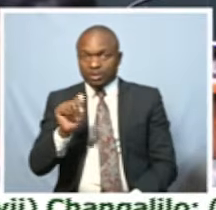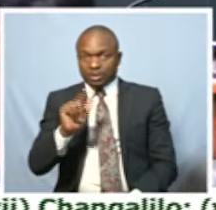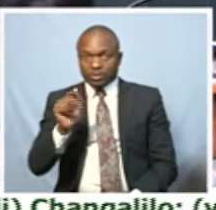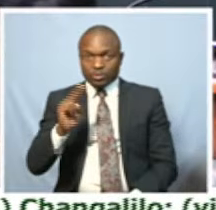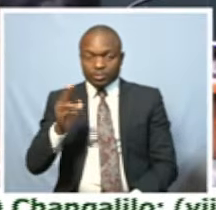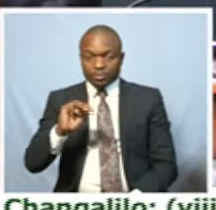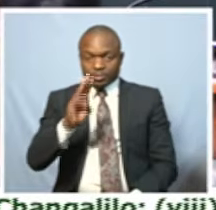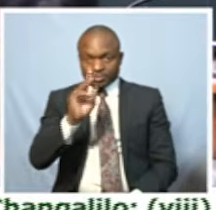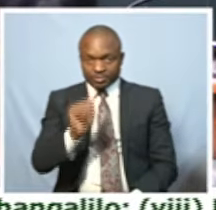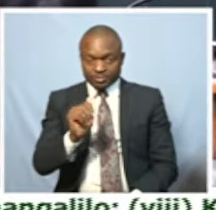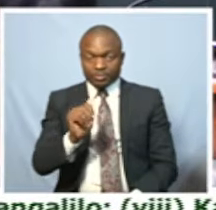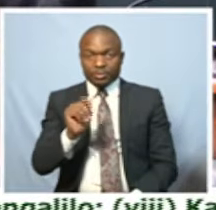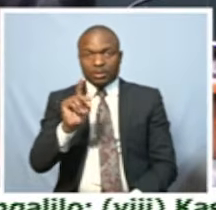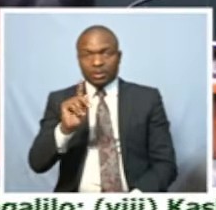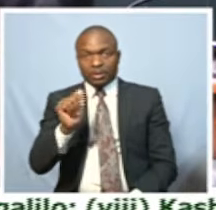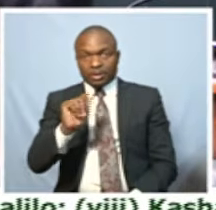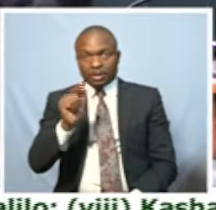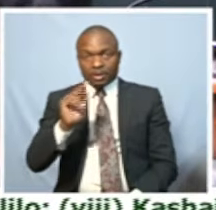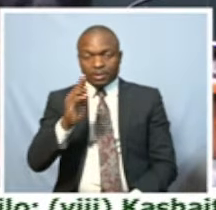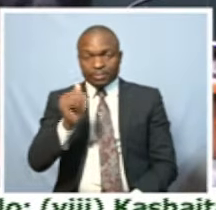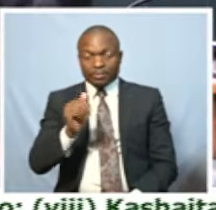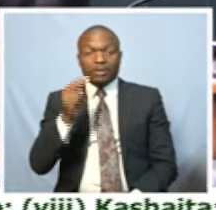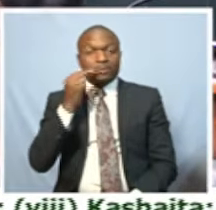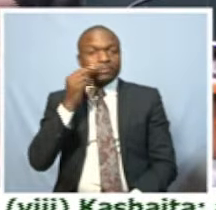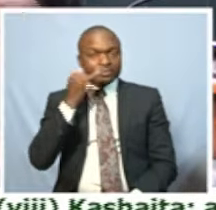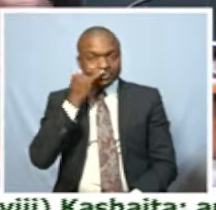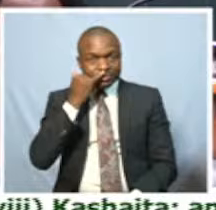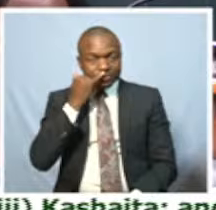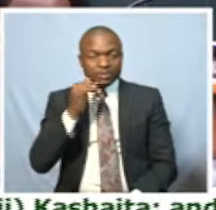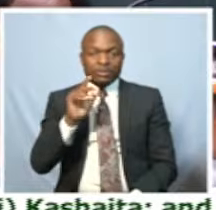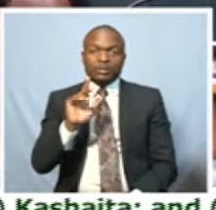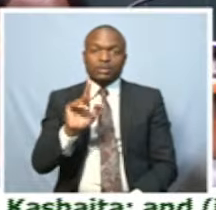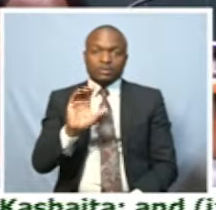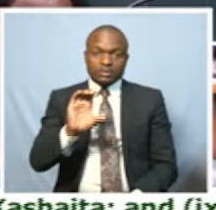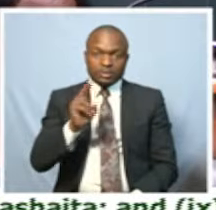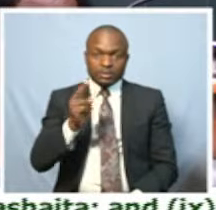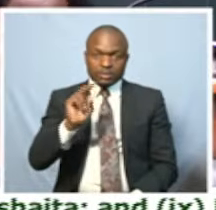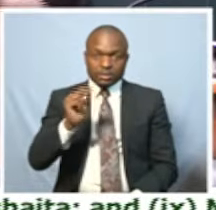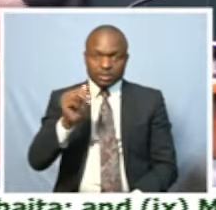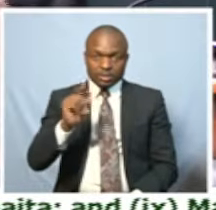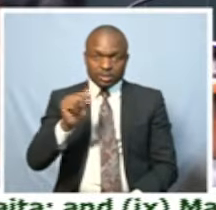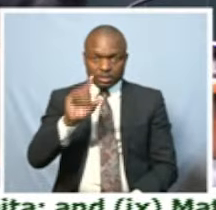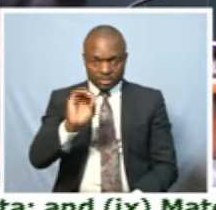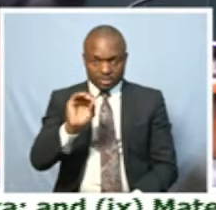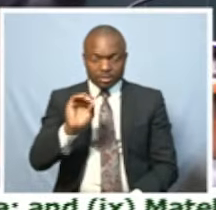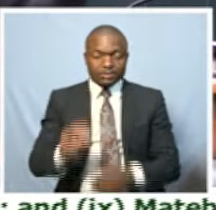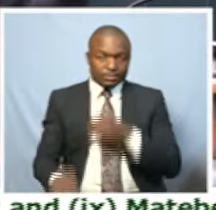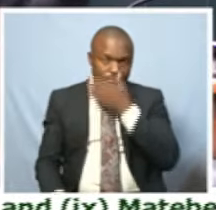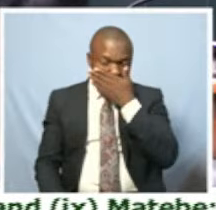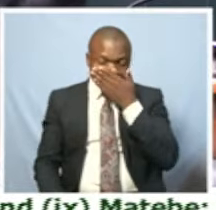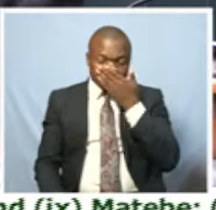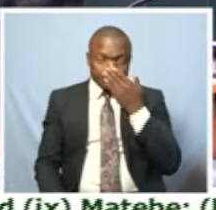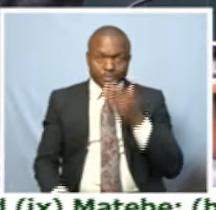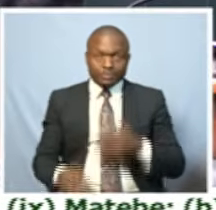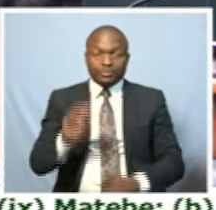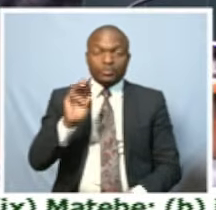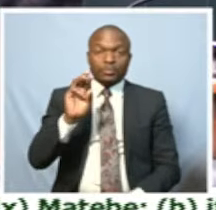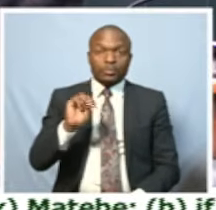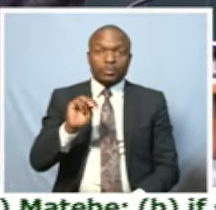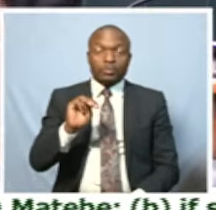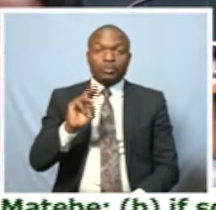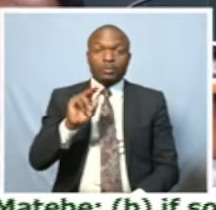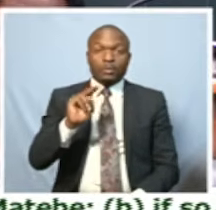Kalumba, Kalimba, Nawaliam, Changalilo, Kashaita, and Muchembe